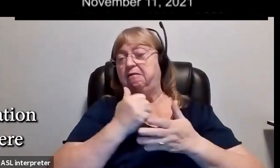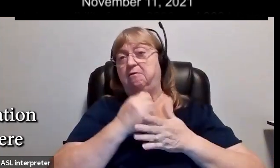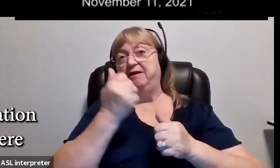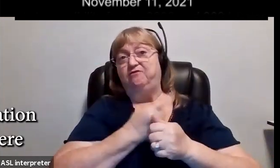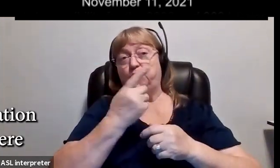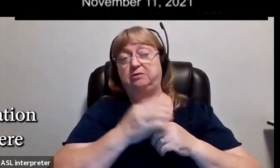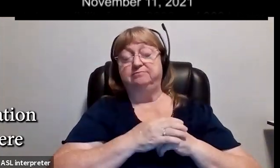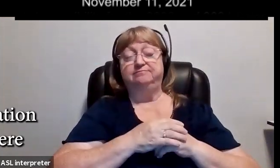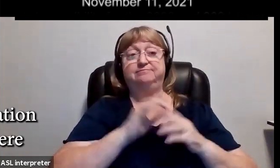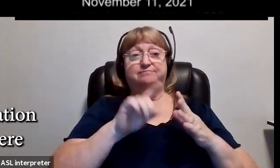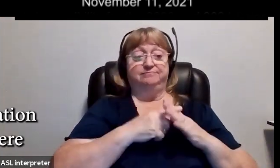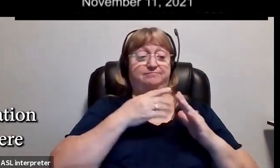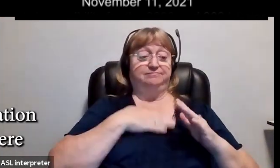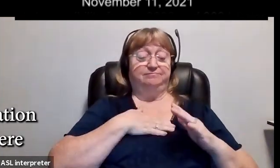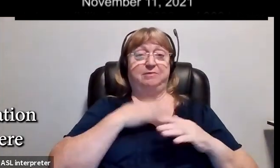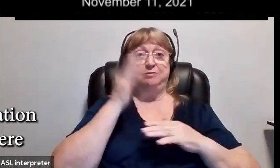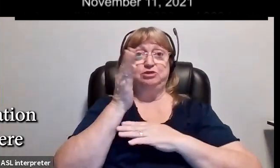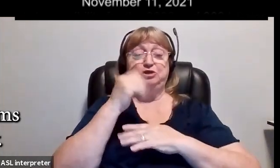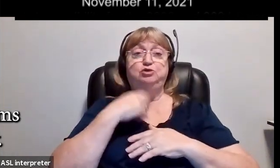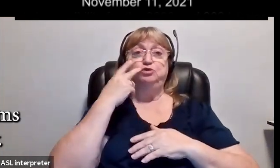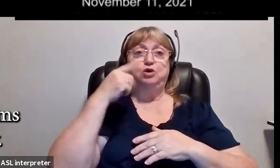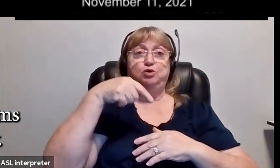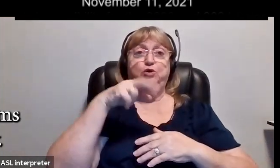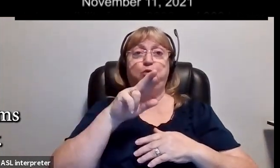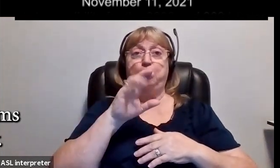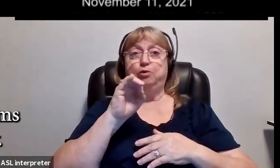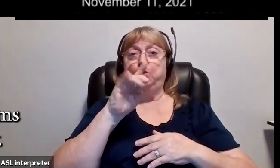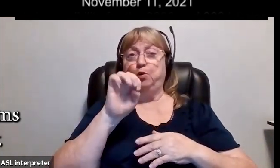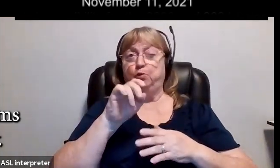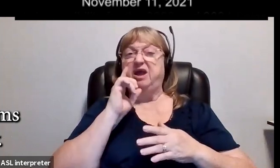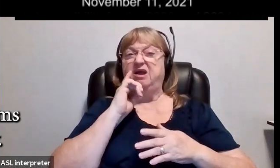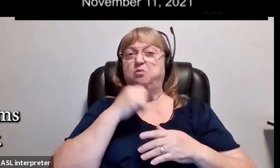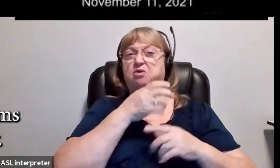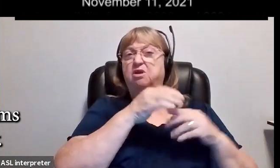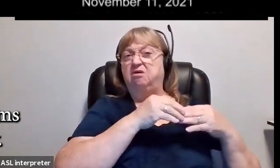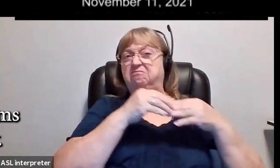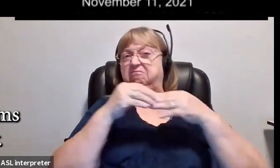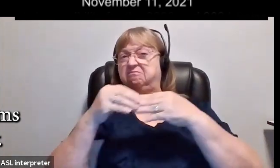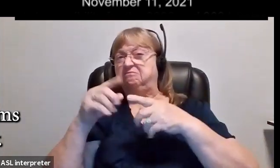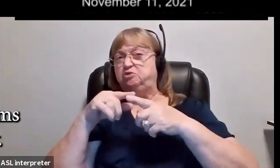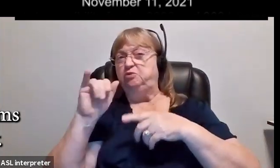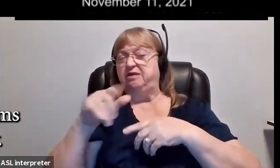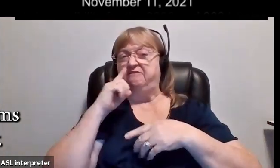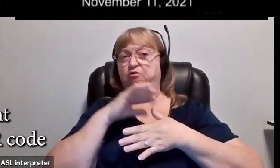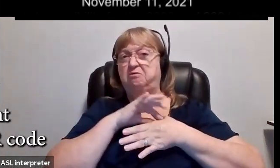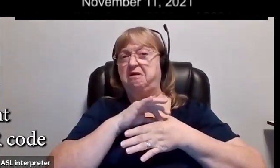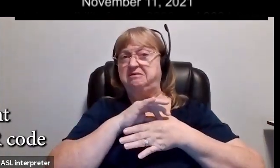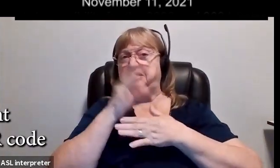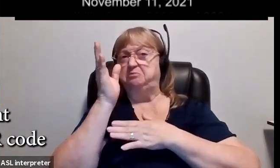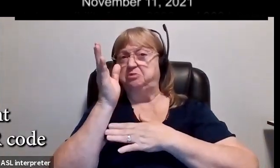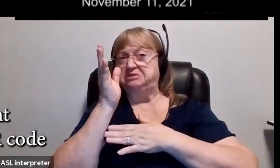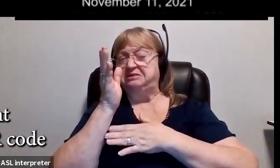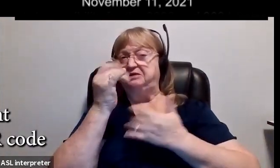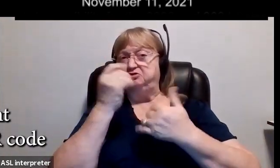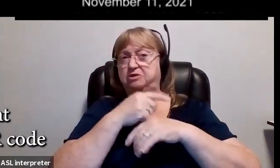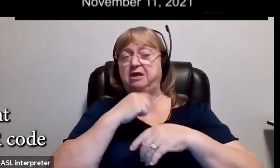beginning of this presentation, you saw a QR code up, and that's where we're going to get you to in terms of content presentation today. We're going to